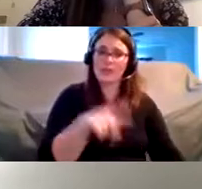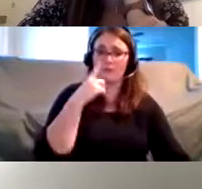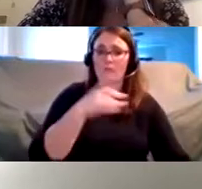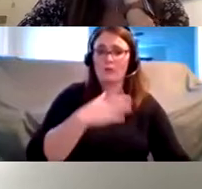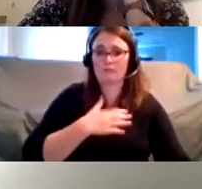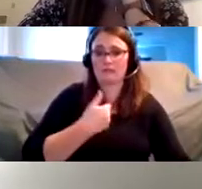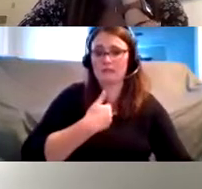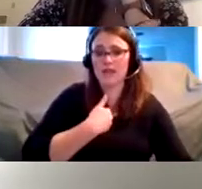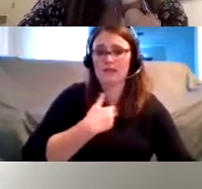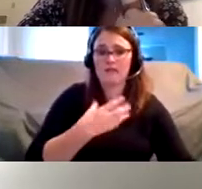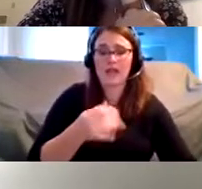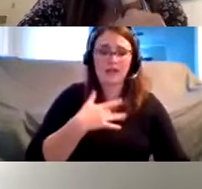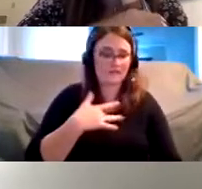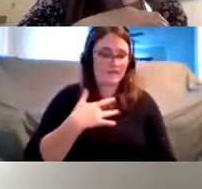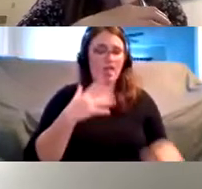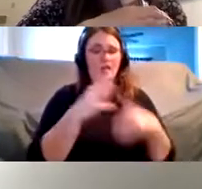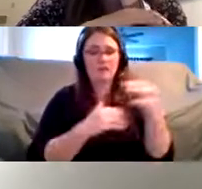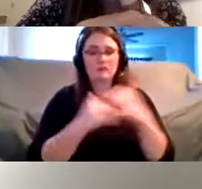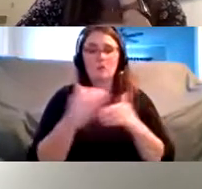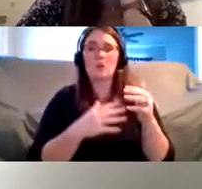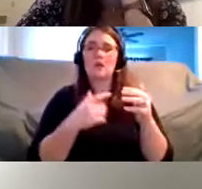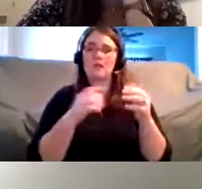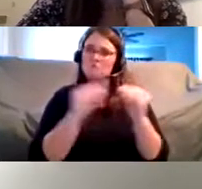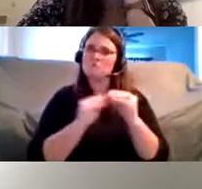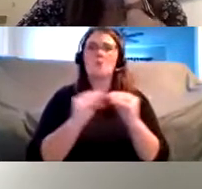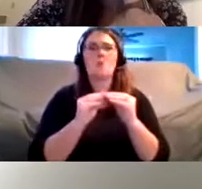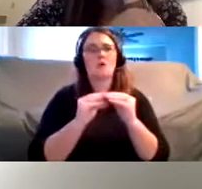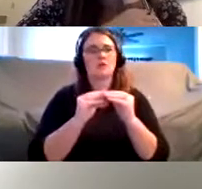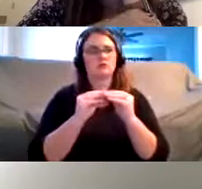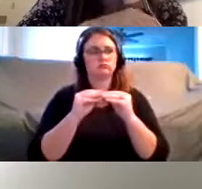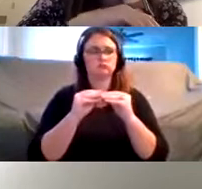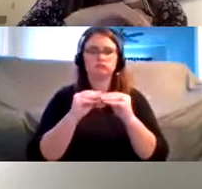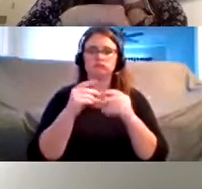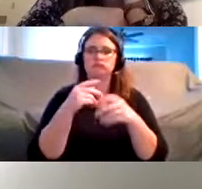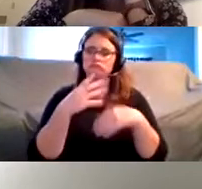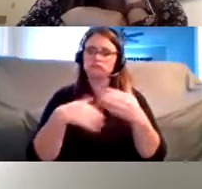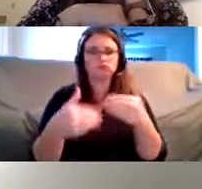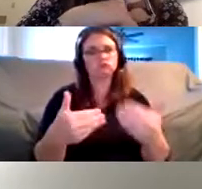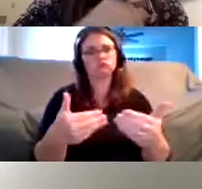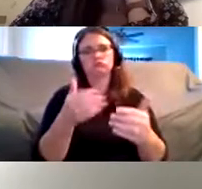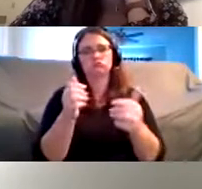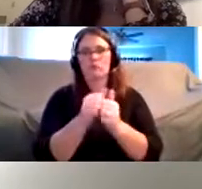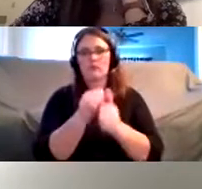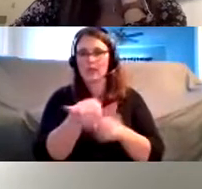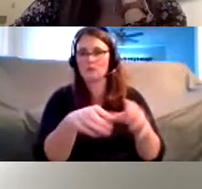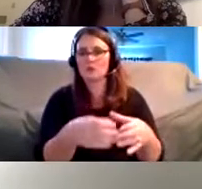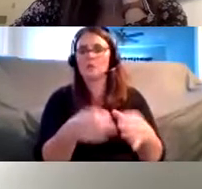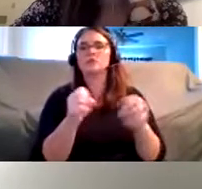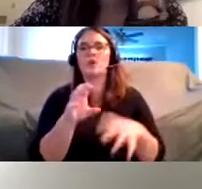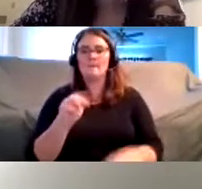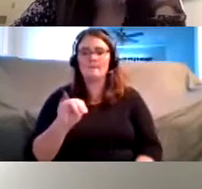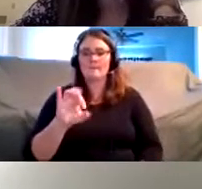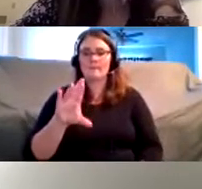feel comfortable and I'm a lot more productive there. So how have microaggressions impacted you? Can you